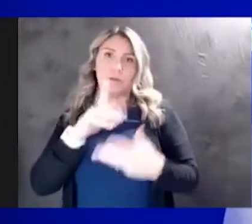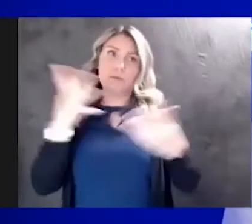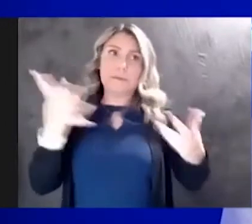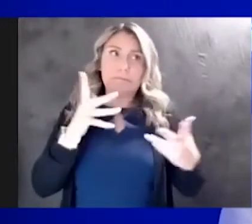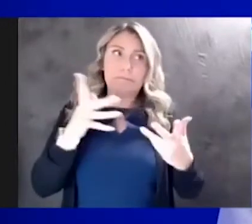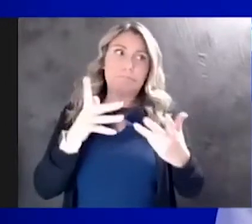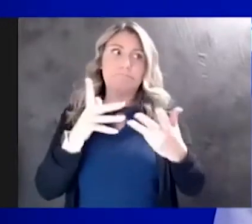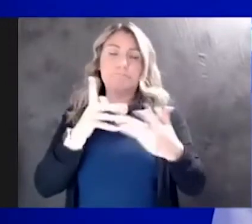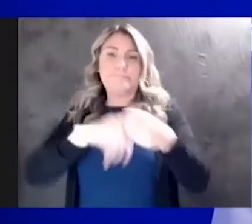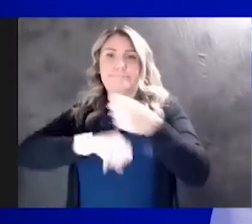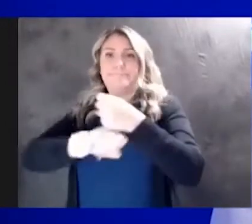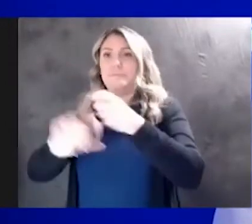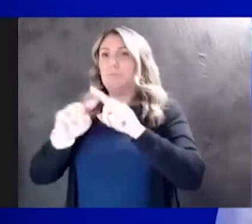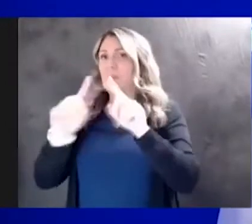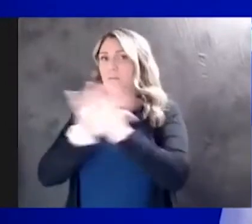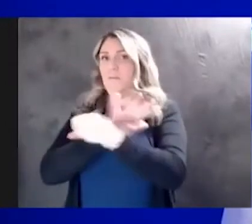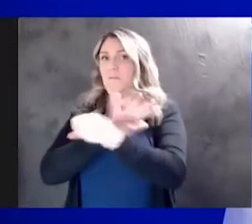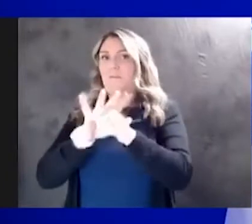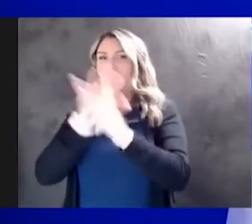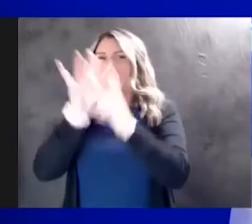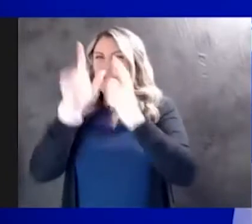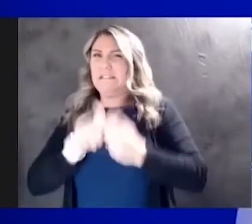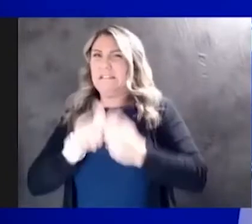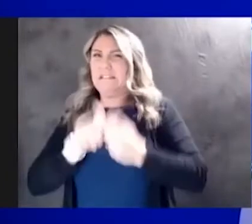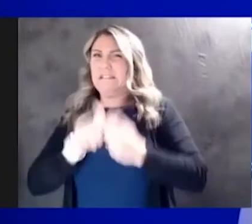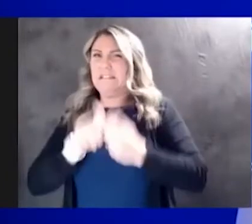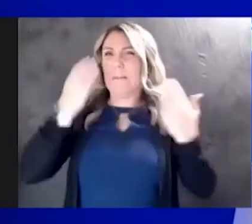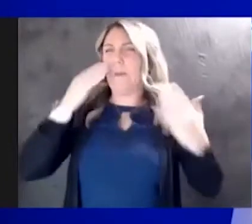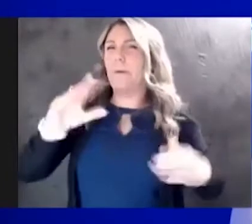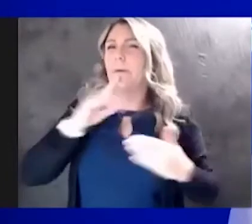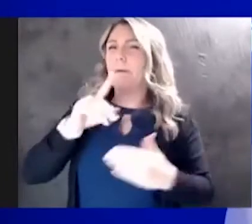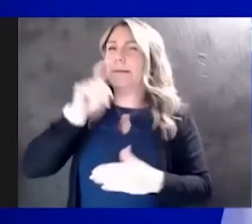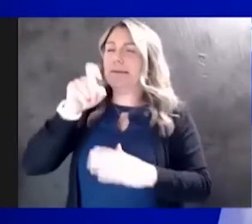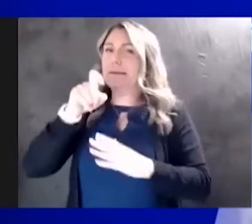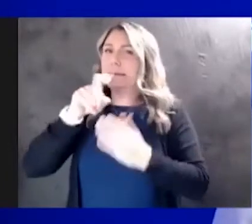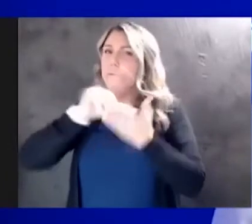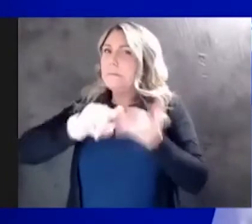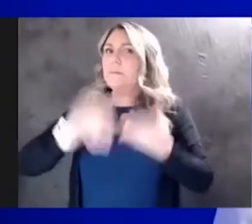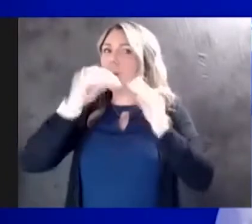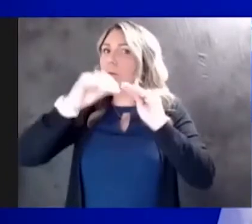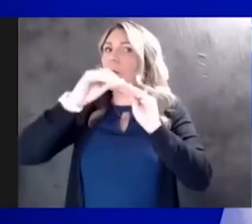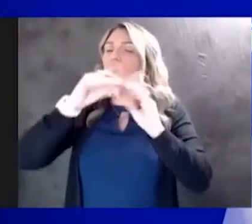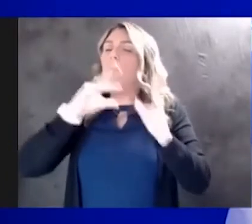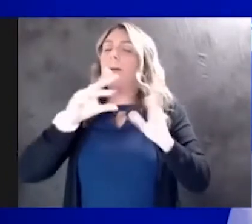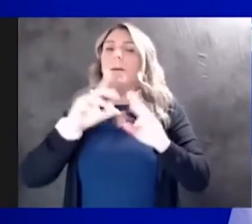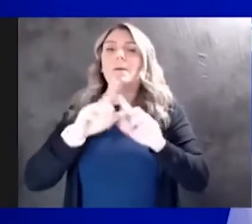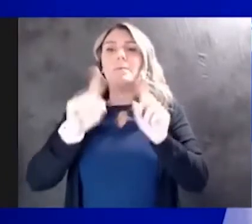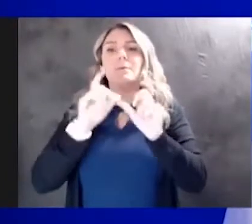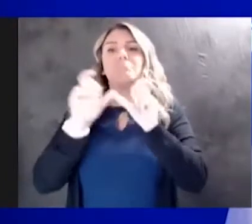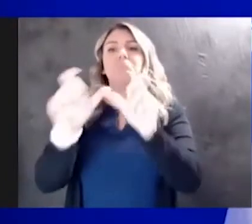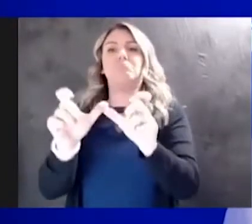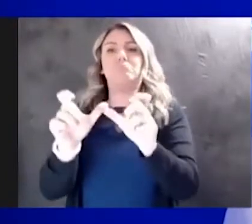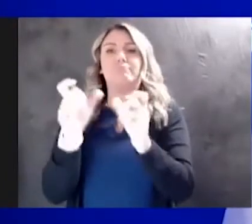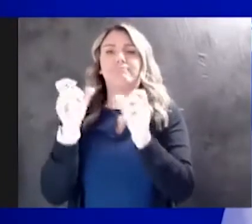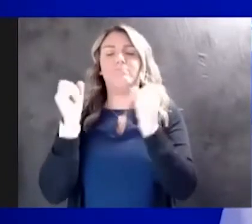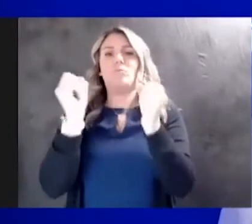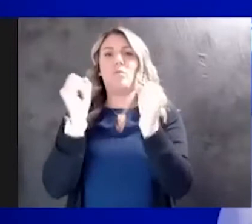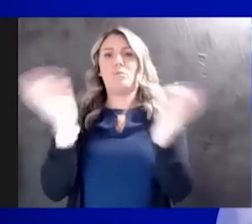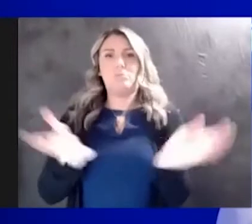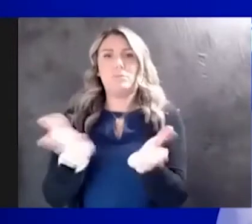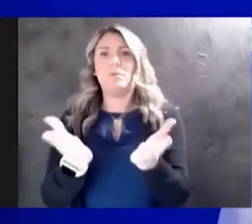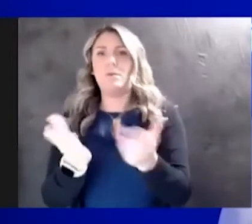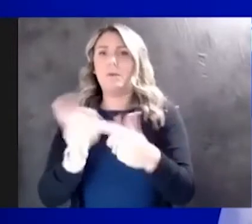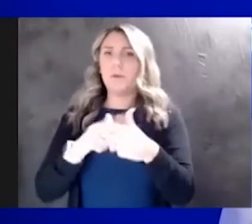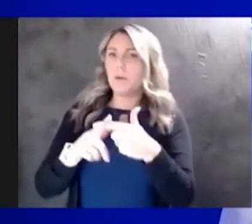full details of that, so certainly would have to look into that. But continuing to really strongly encourage, and then if it is up to